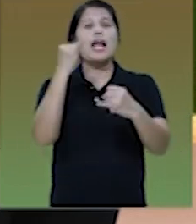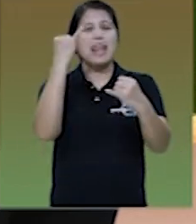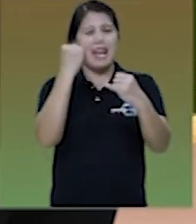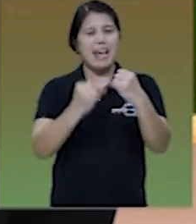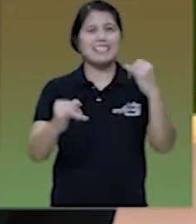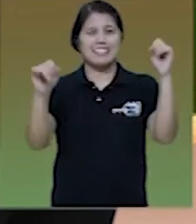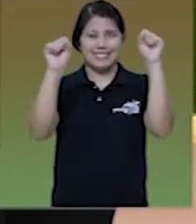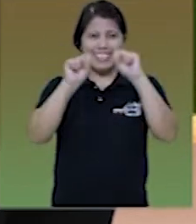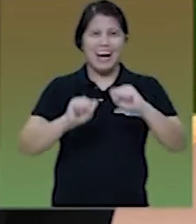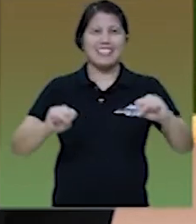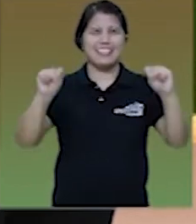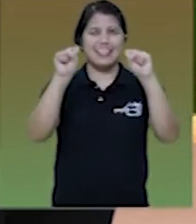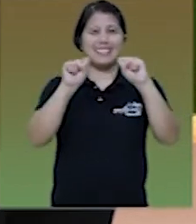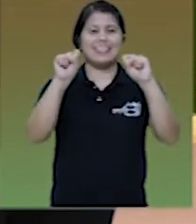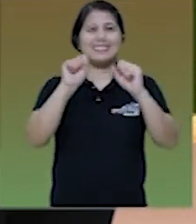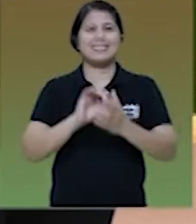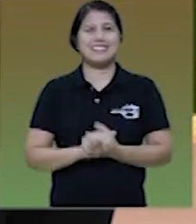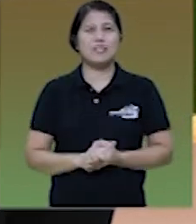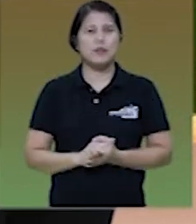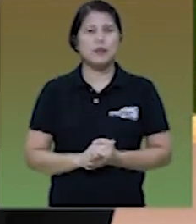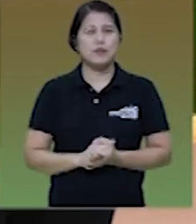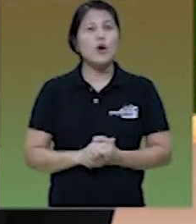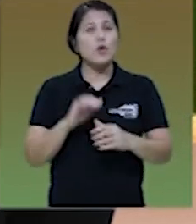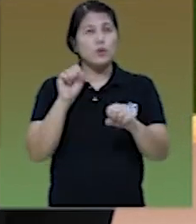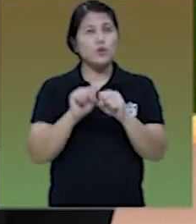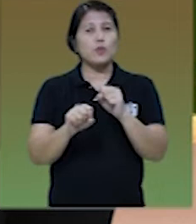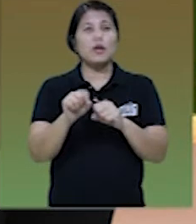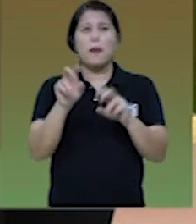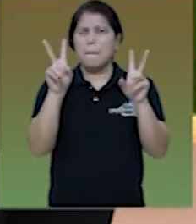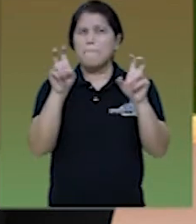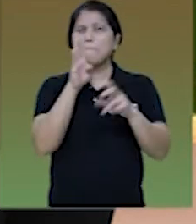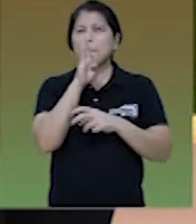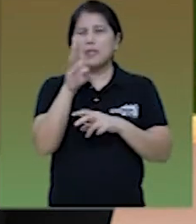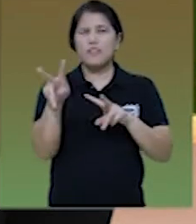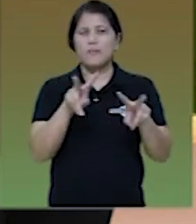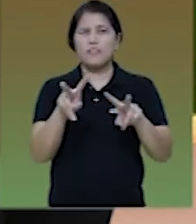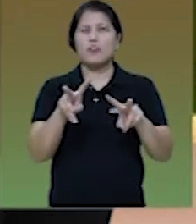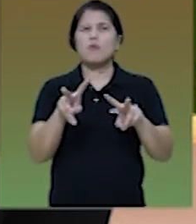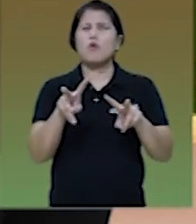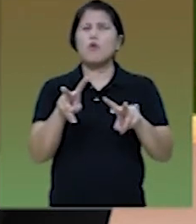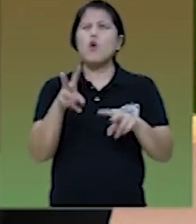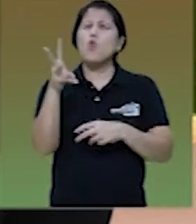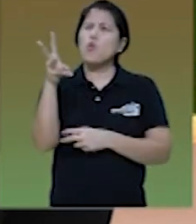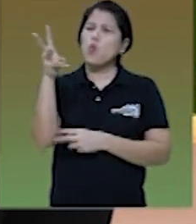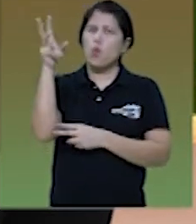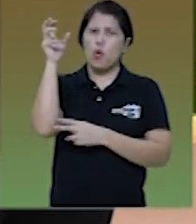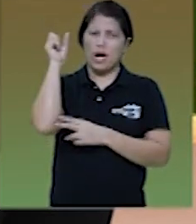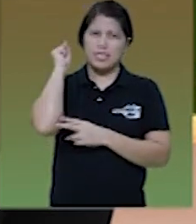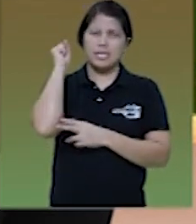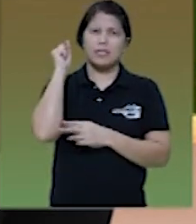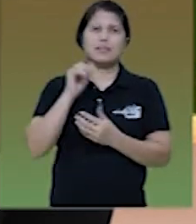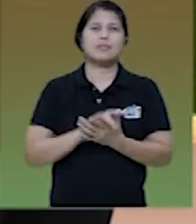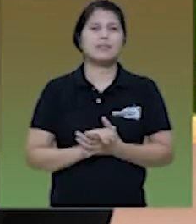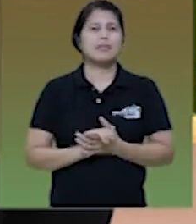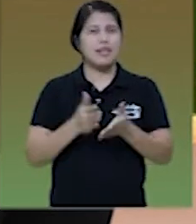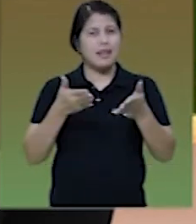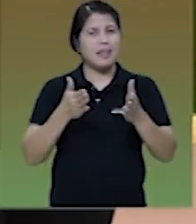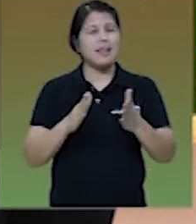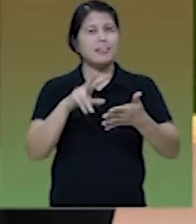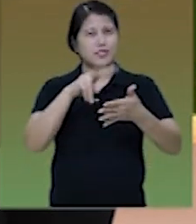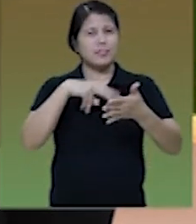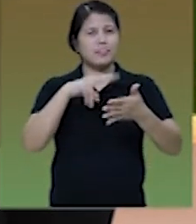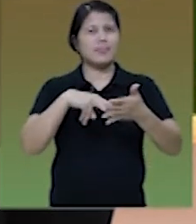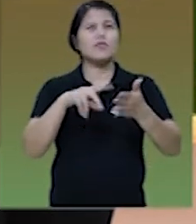last Saturday. So the be verb used is was. Let's read